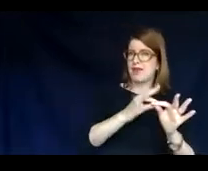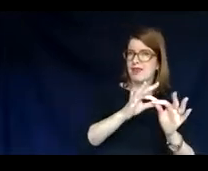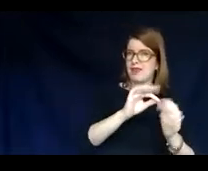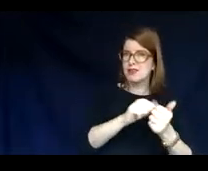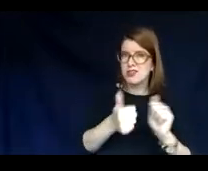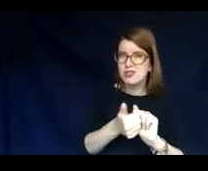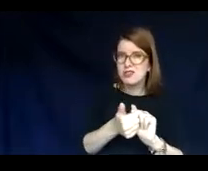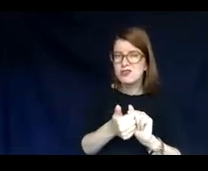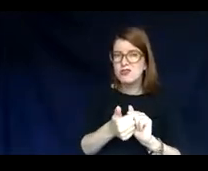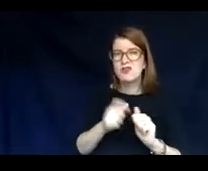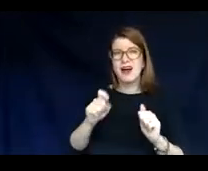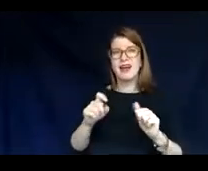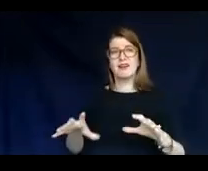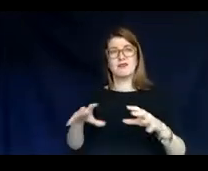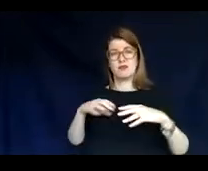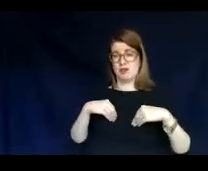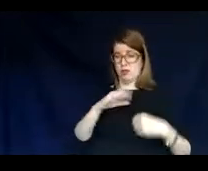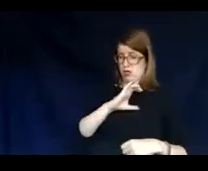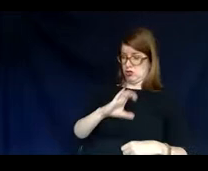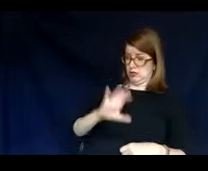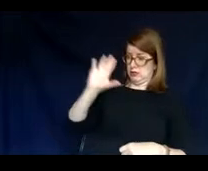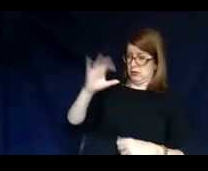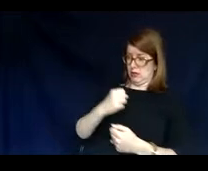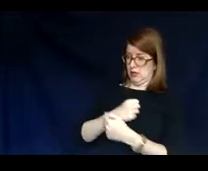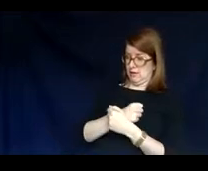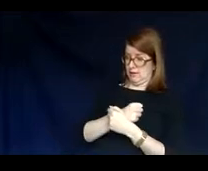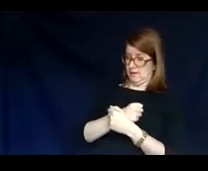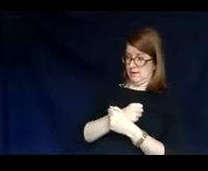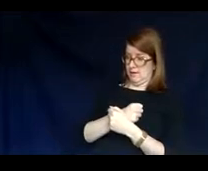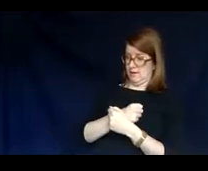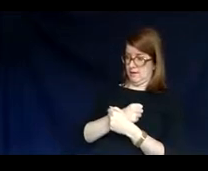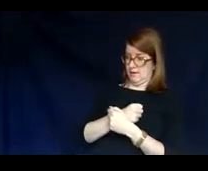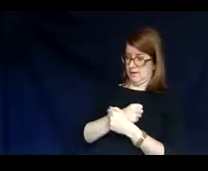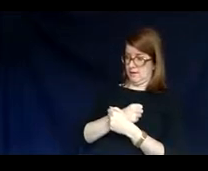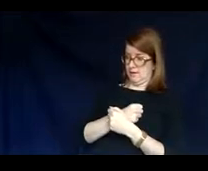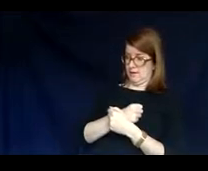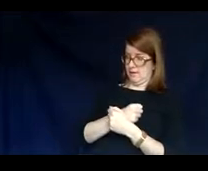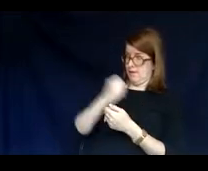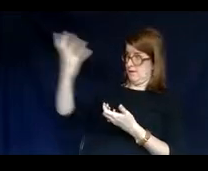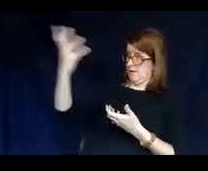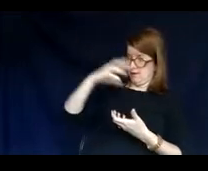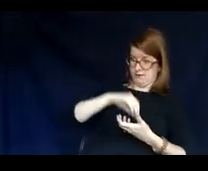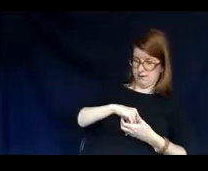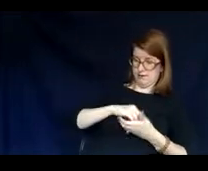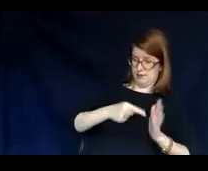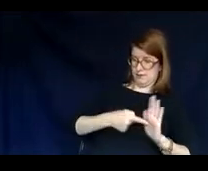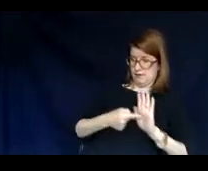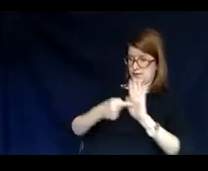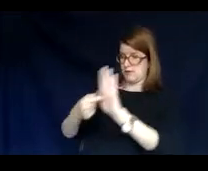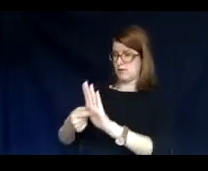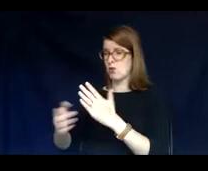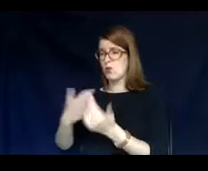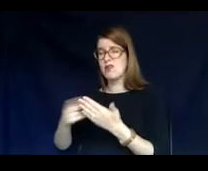See, I have to take the love that Christ has for me and emulate that to them, no matter what, if they accept or reject